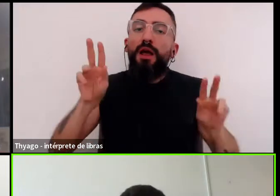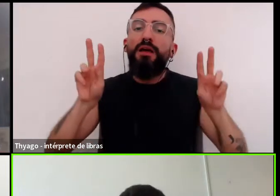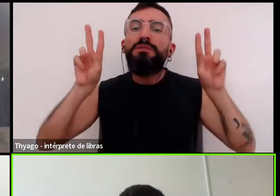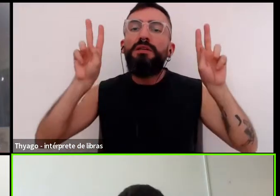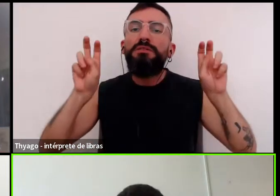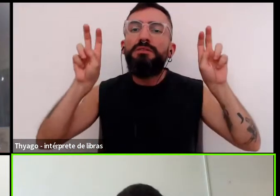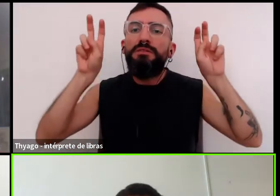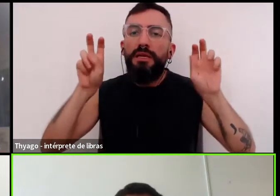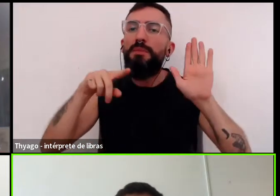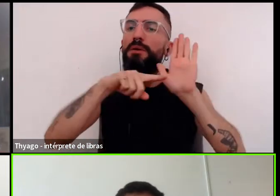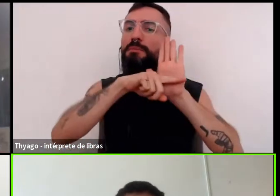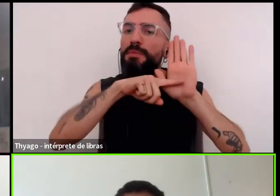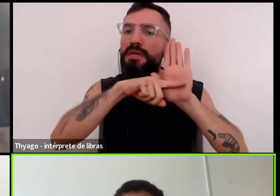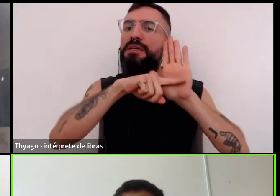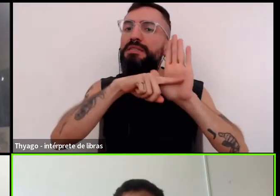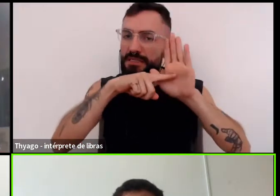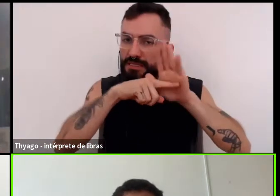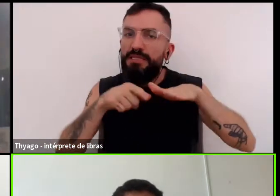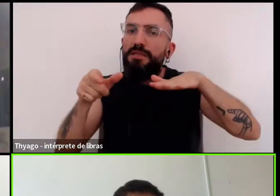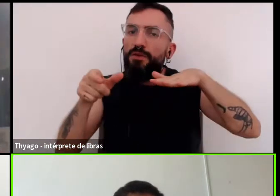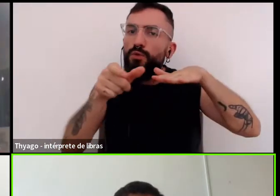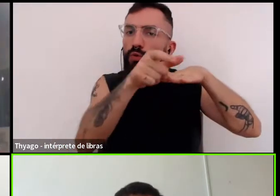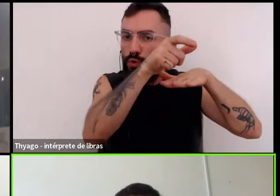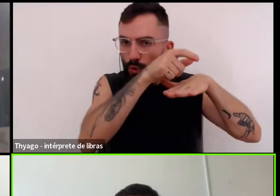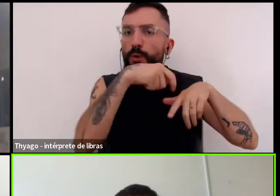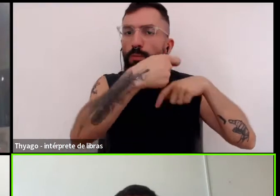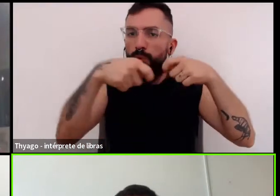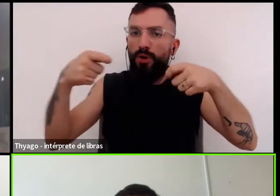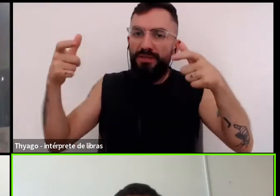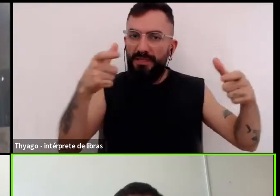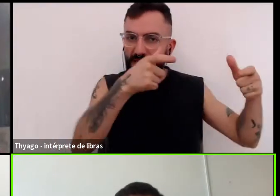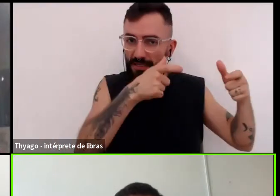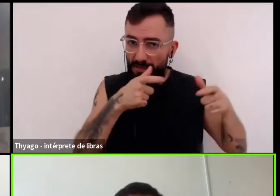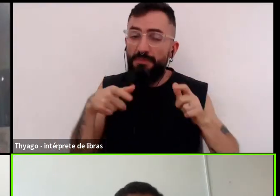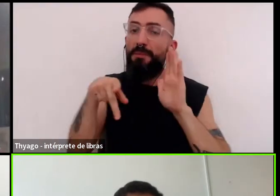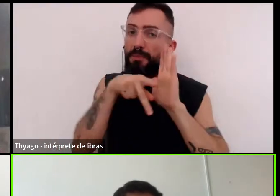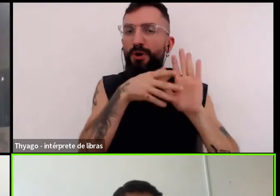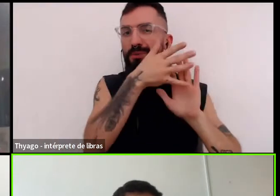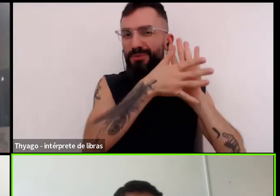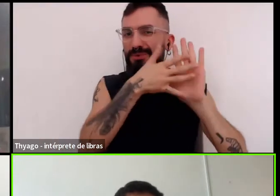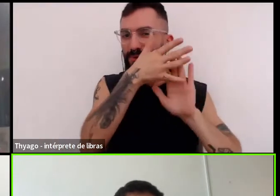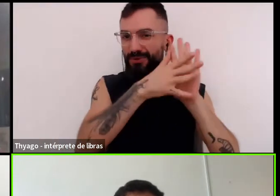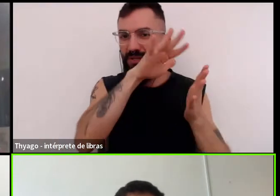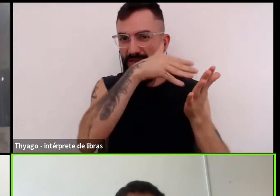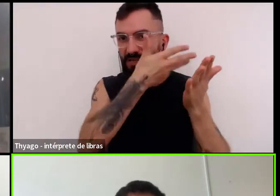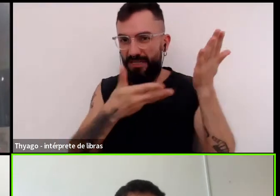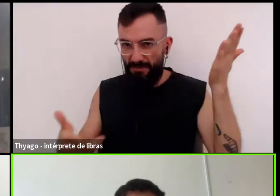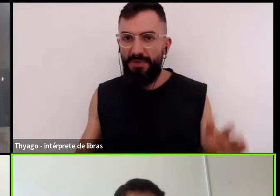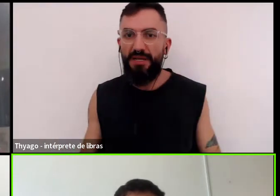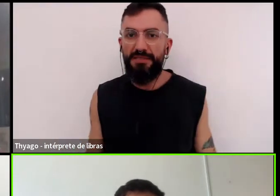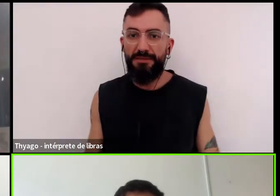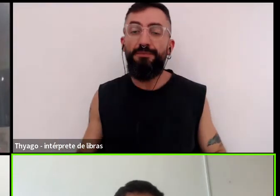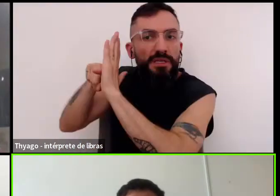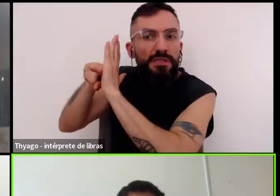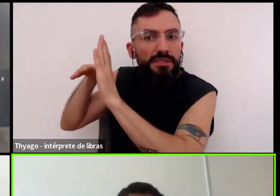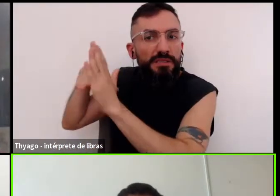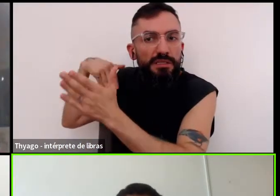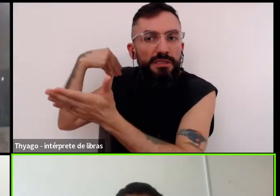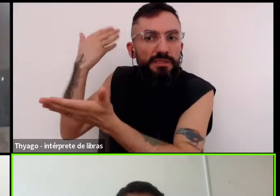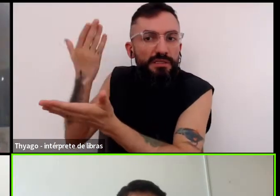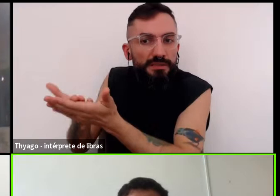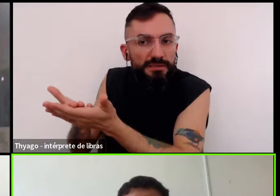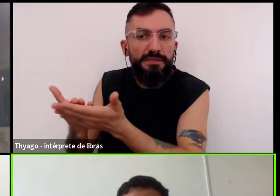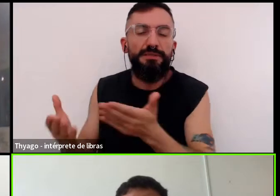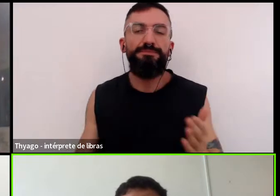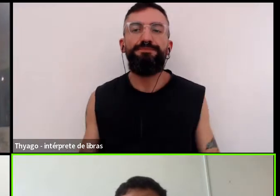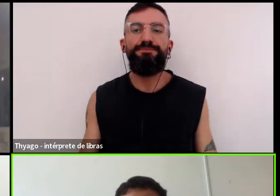Sign Languages, is related to the phonological variation in Libras that he has been. I